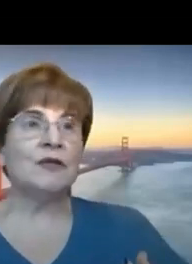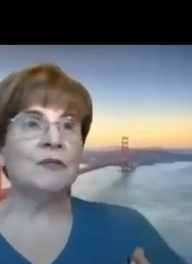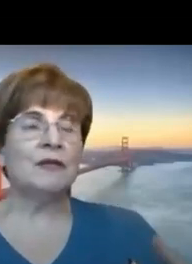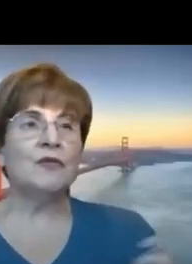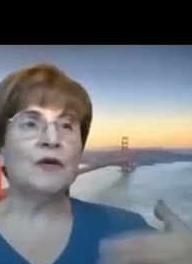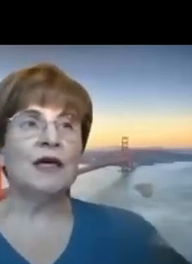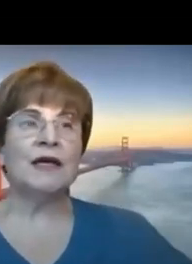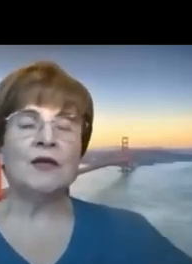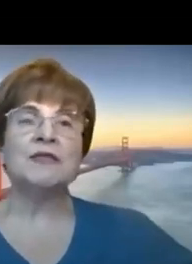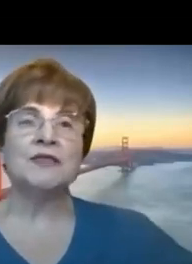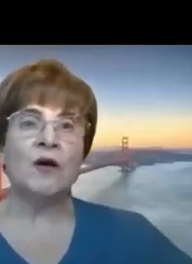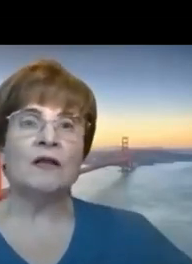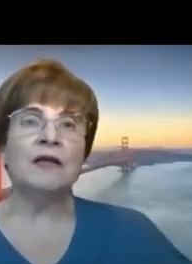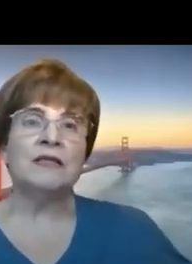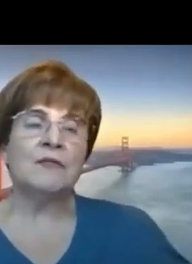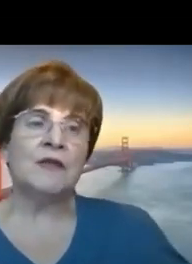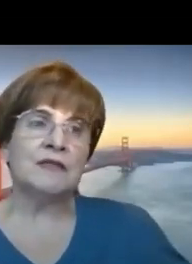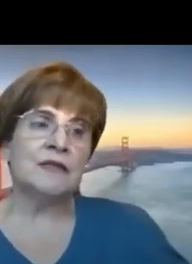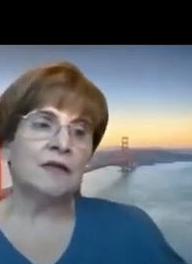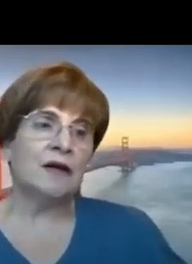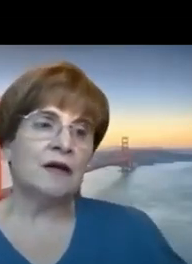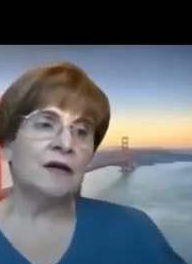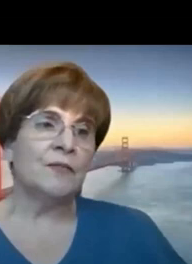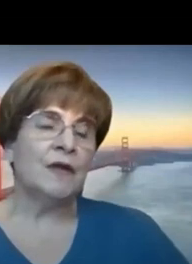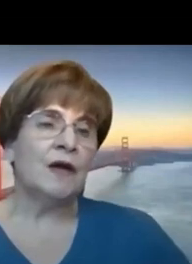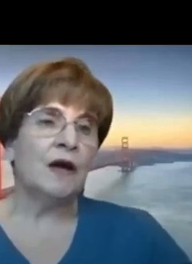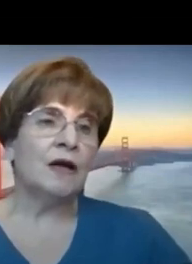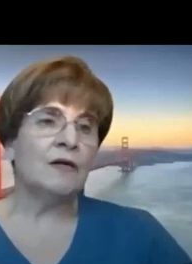someone come in who can help install some of these